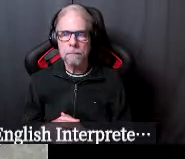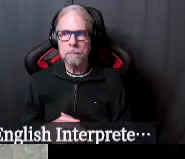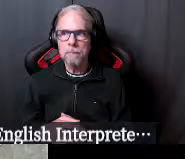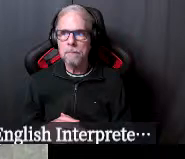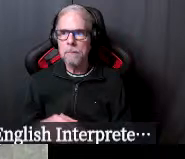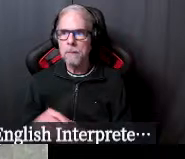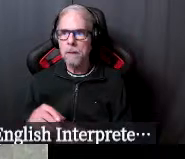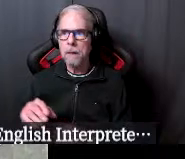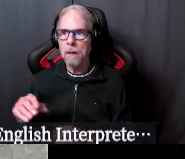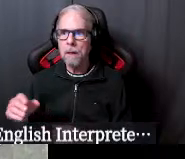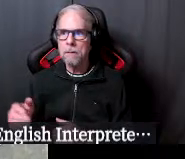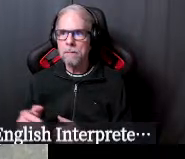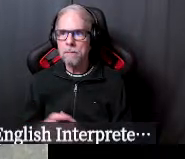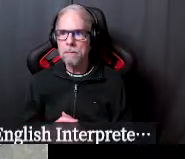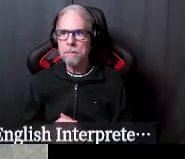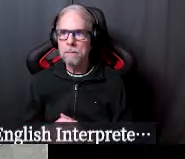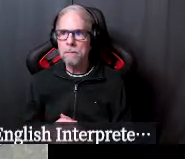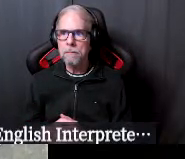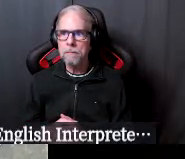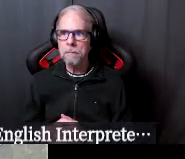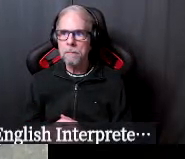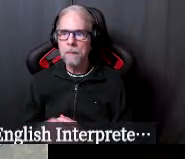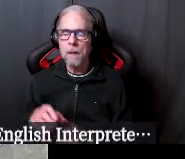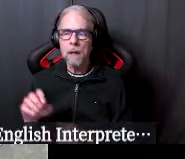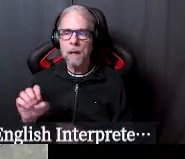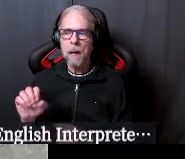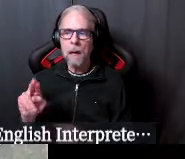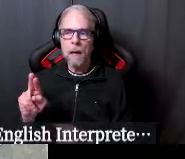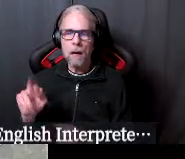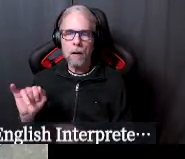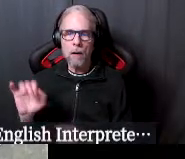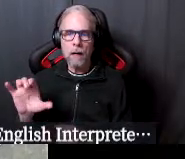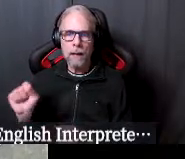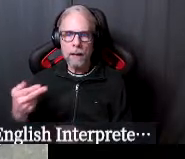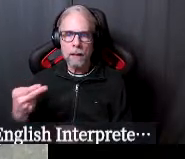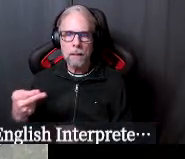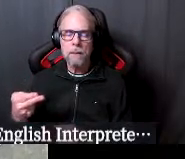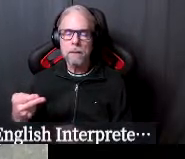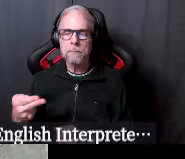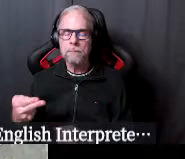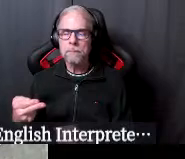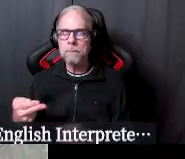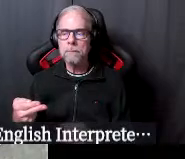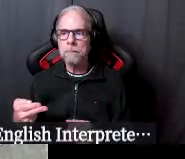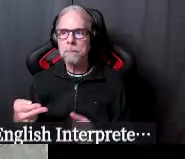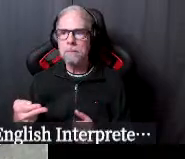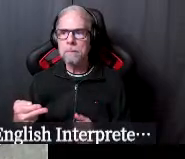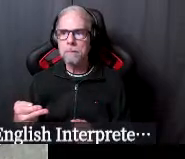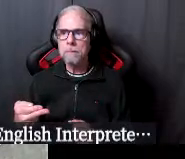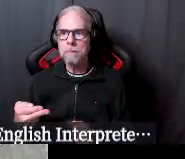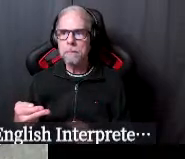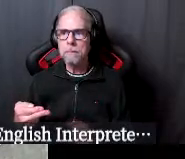Eric. Oh, sorry. Eric, you can